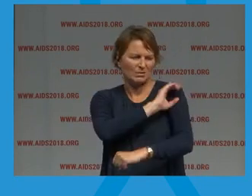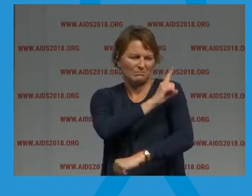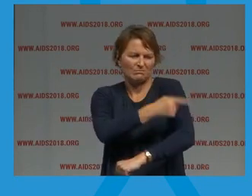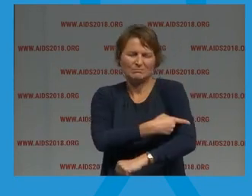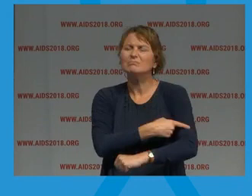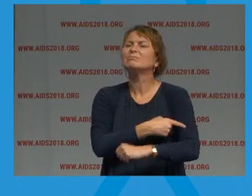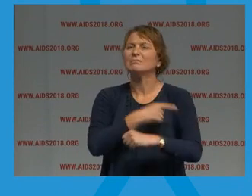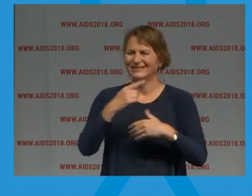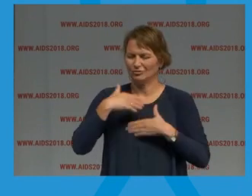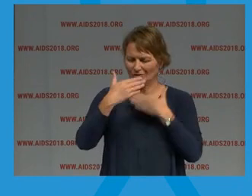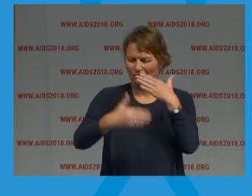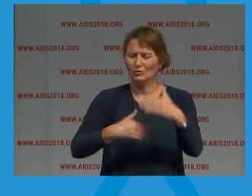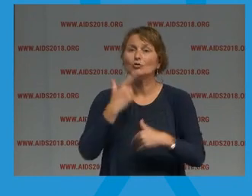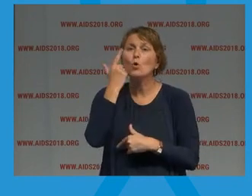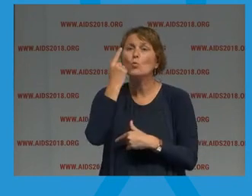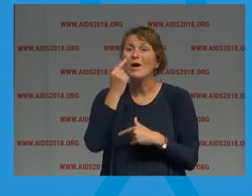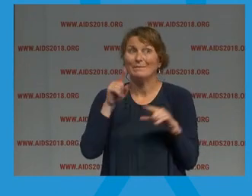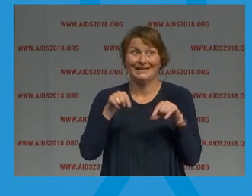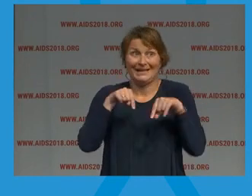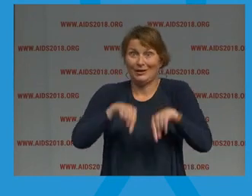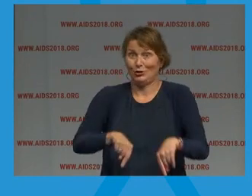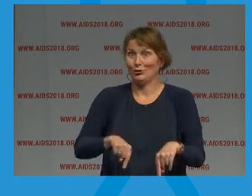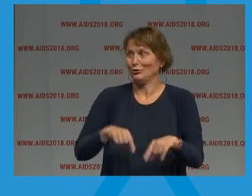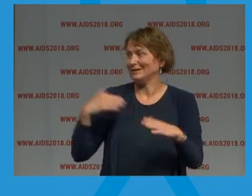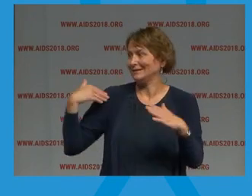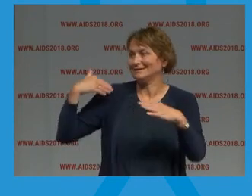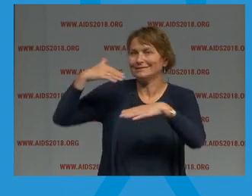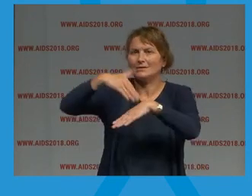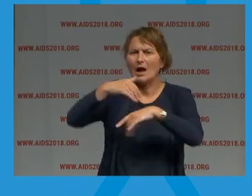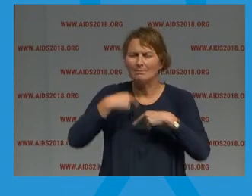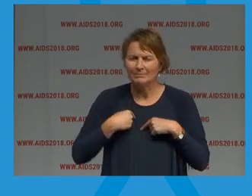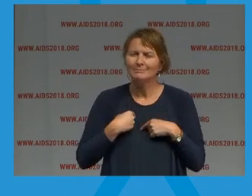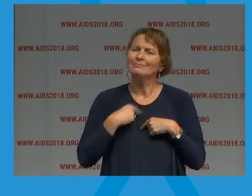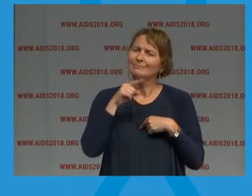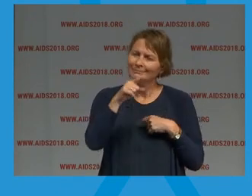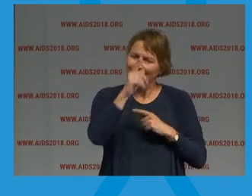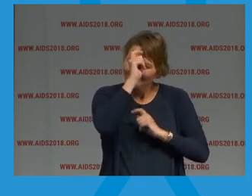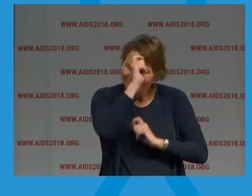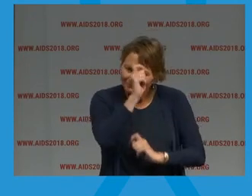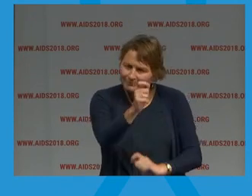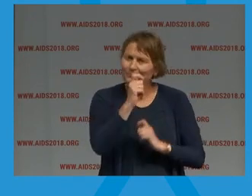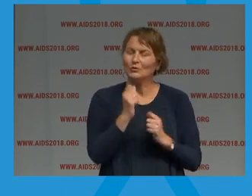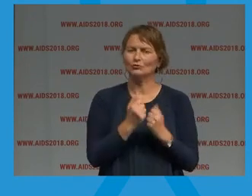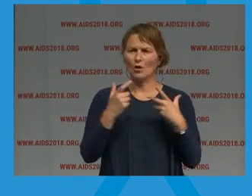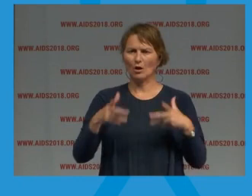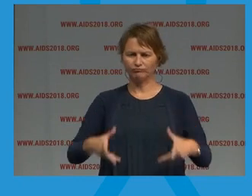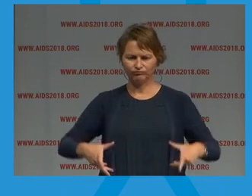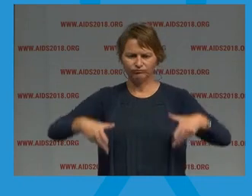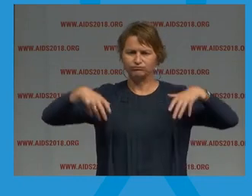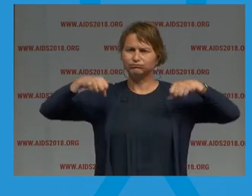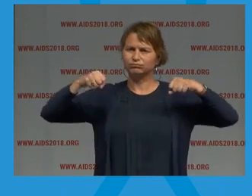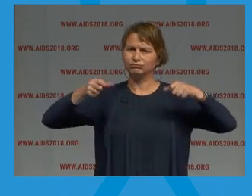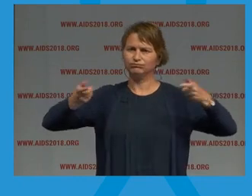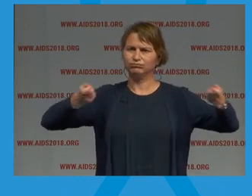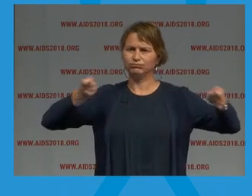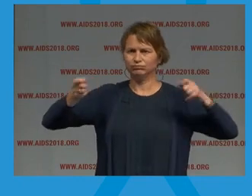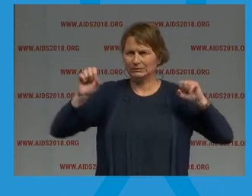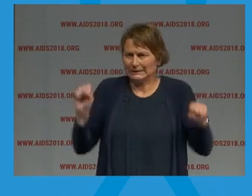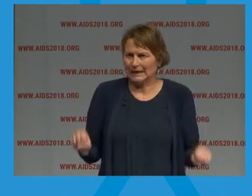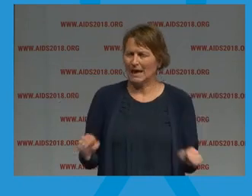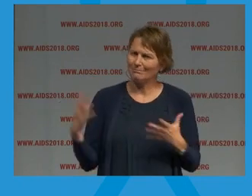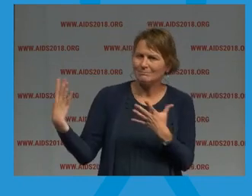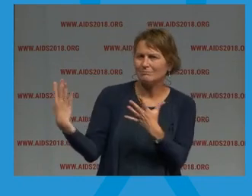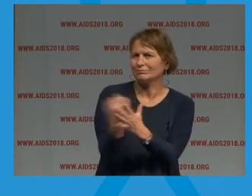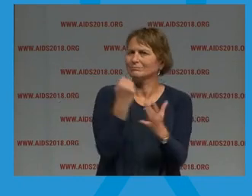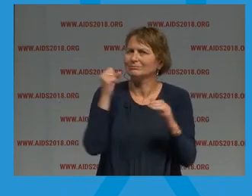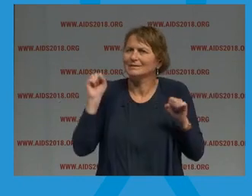this earth, and they need to appreciate how much agency they have and take full advantage of it. And the third thing that I tell